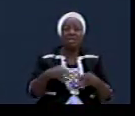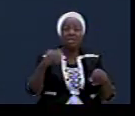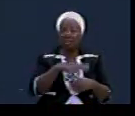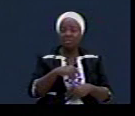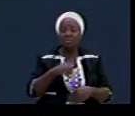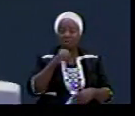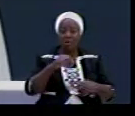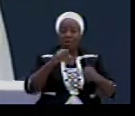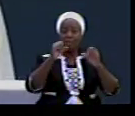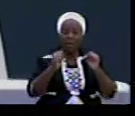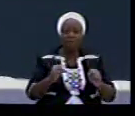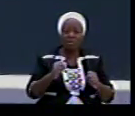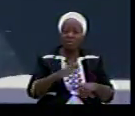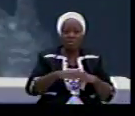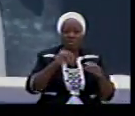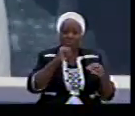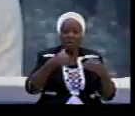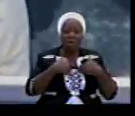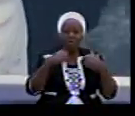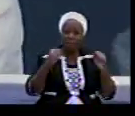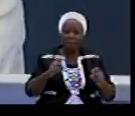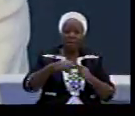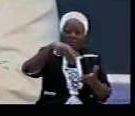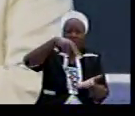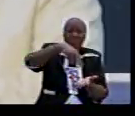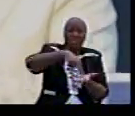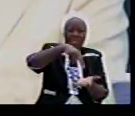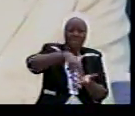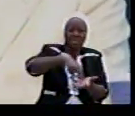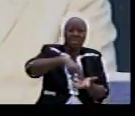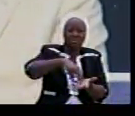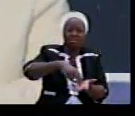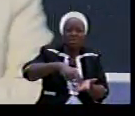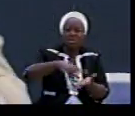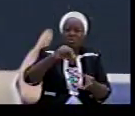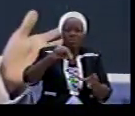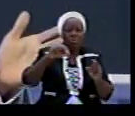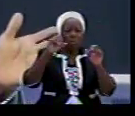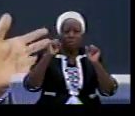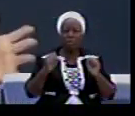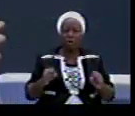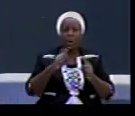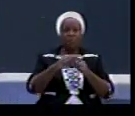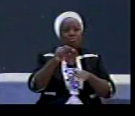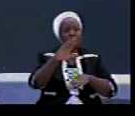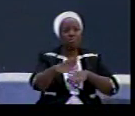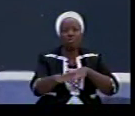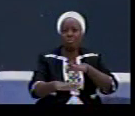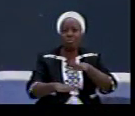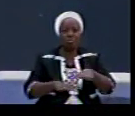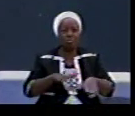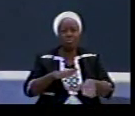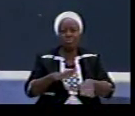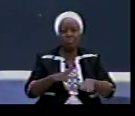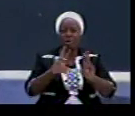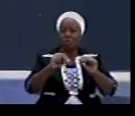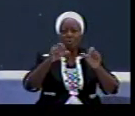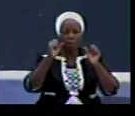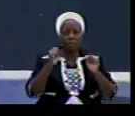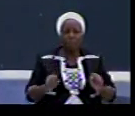inability to stand up, inability to walk, inability to do what they ought to